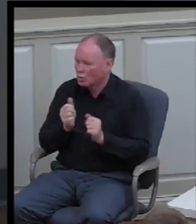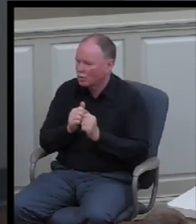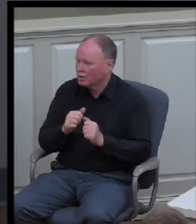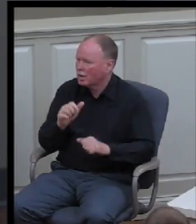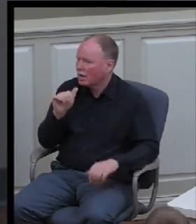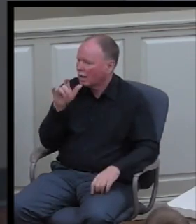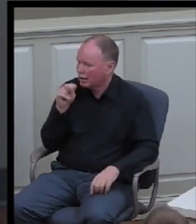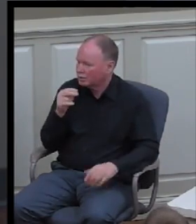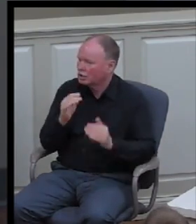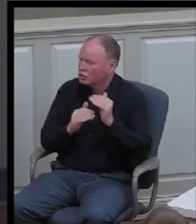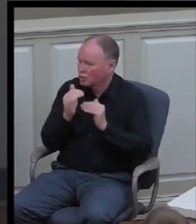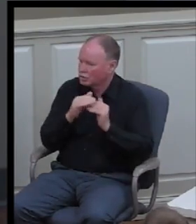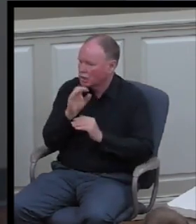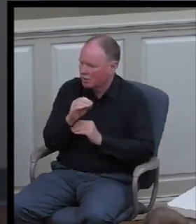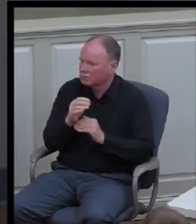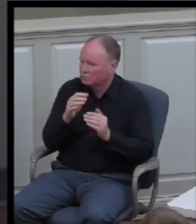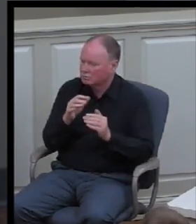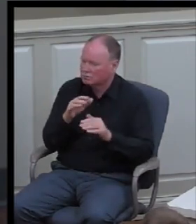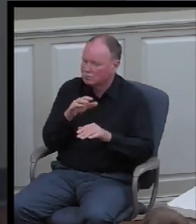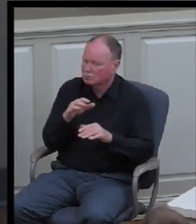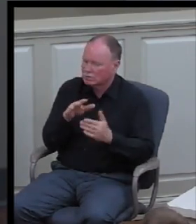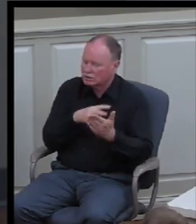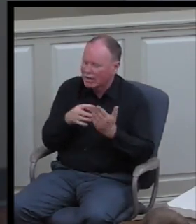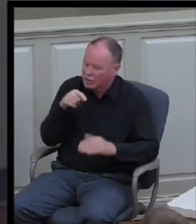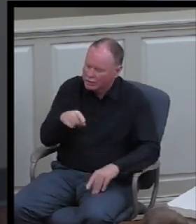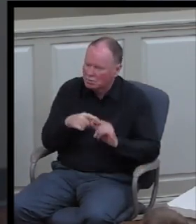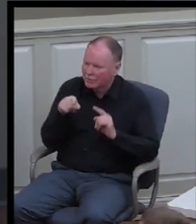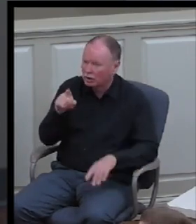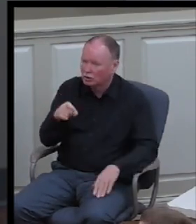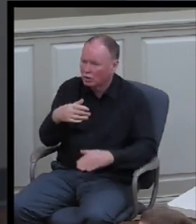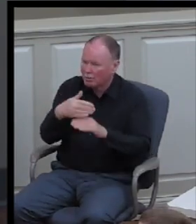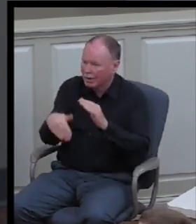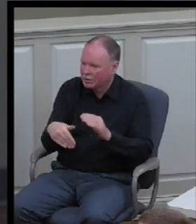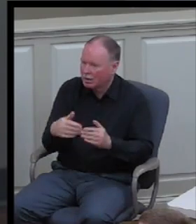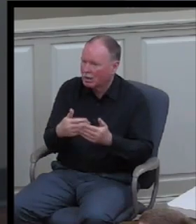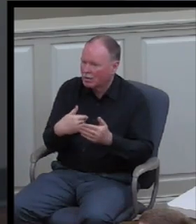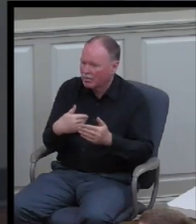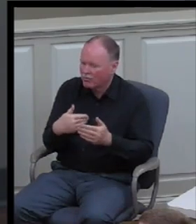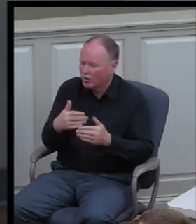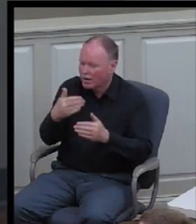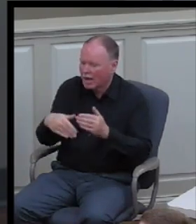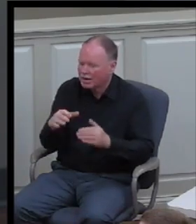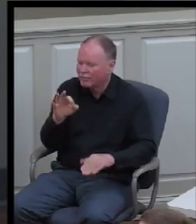Allen Construction, scheduling it, and this stuff should be done before the end of the fiscal